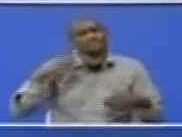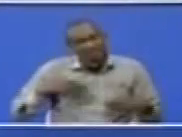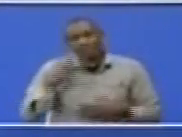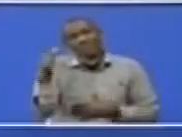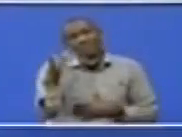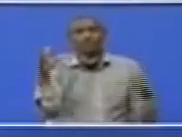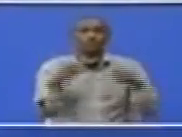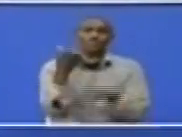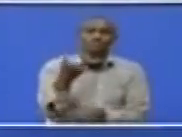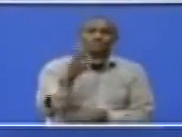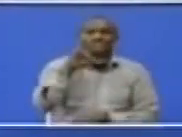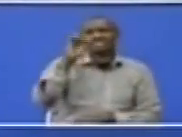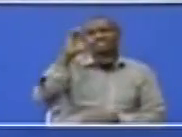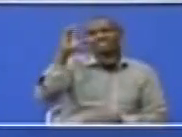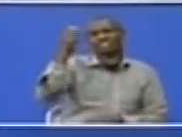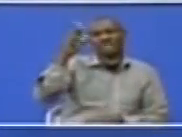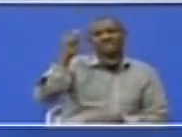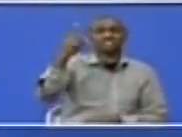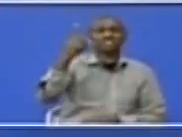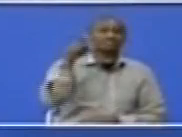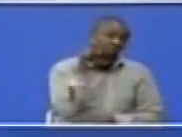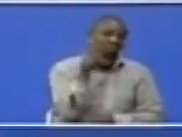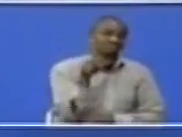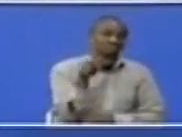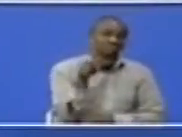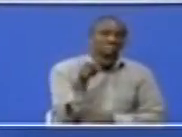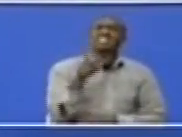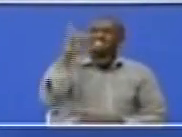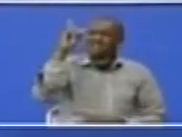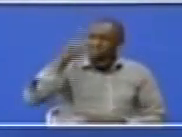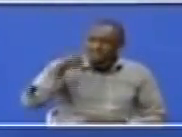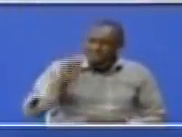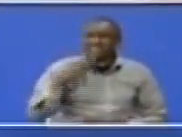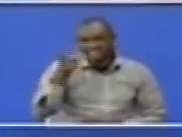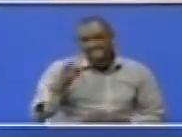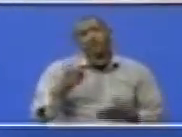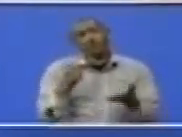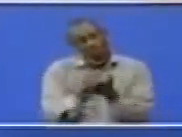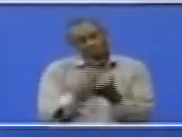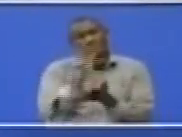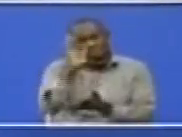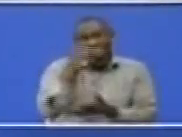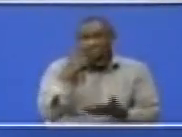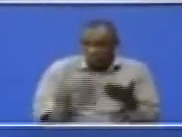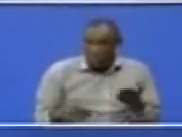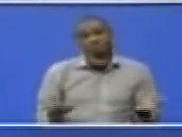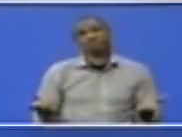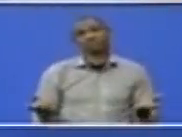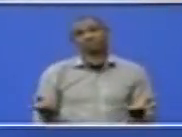trustee, Richard Langat. Here, Tobiko clear, the office of Tobiko, I know it is not him,